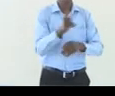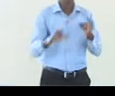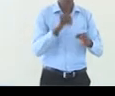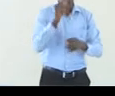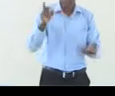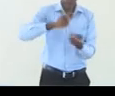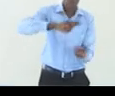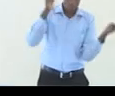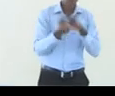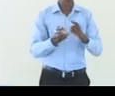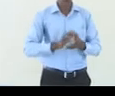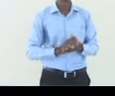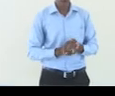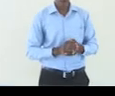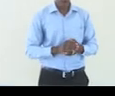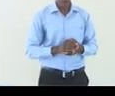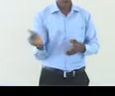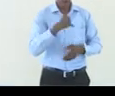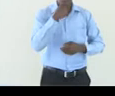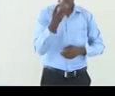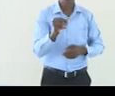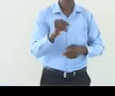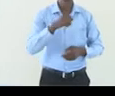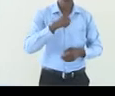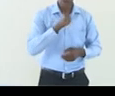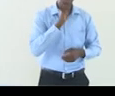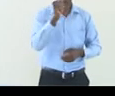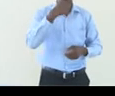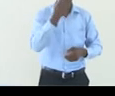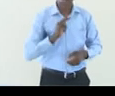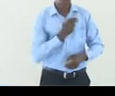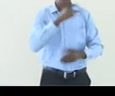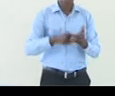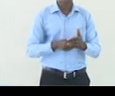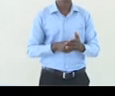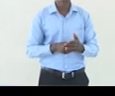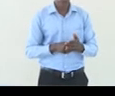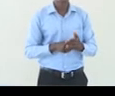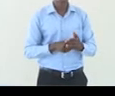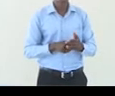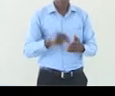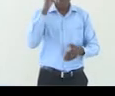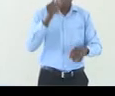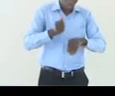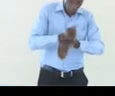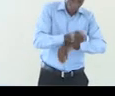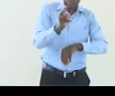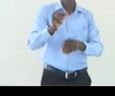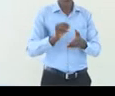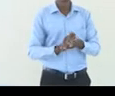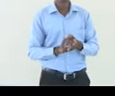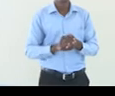The people didn't repent, but they said, don't tell us this. He accused these the false prophets